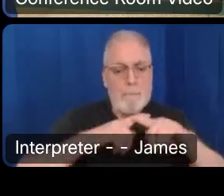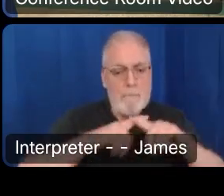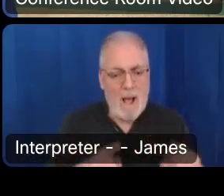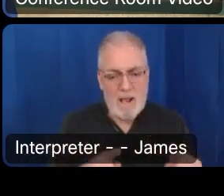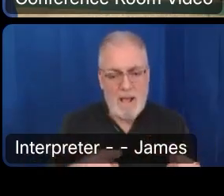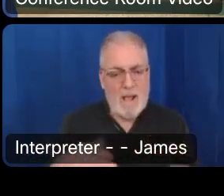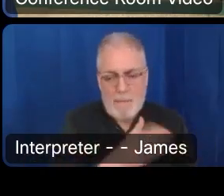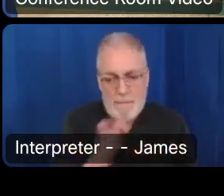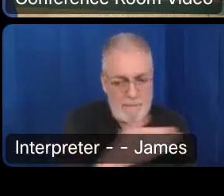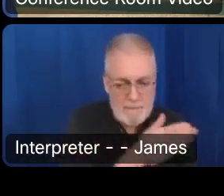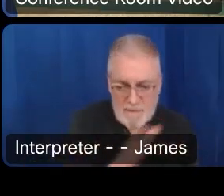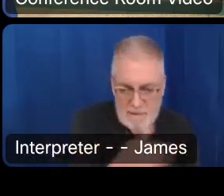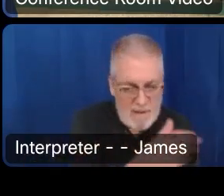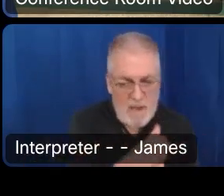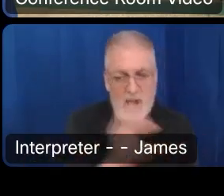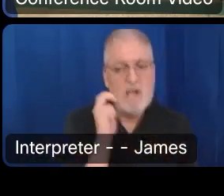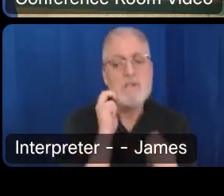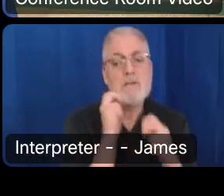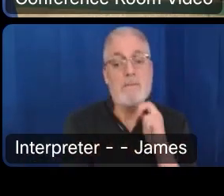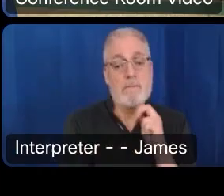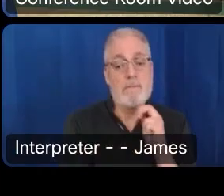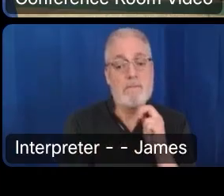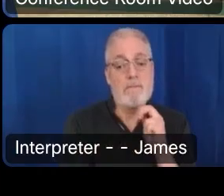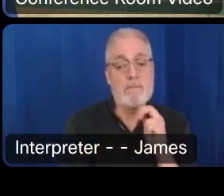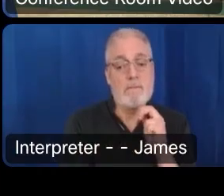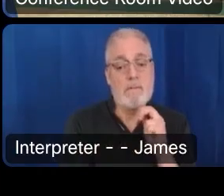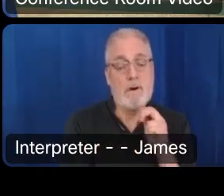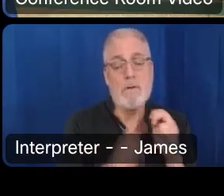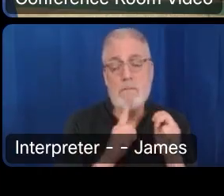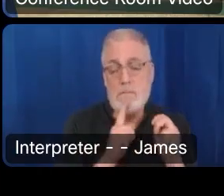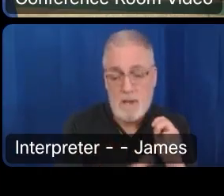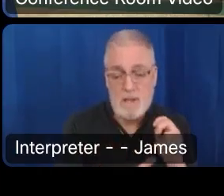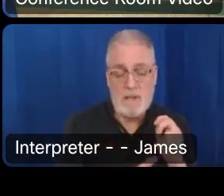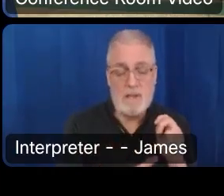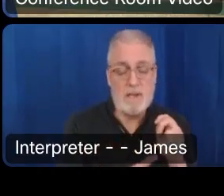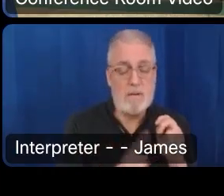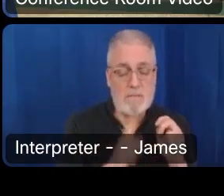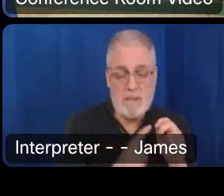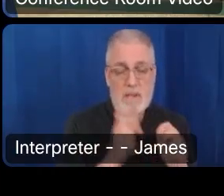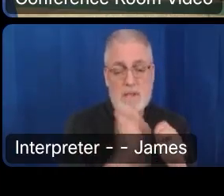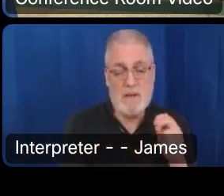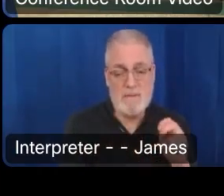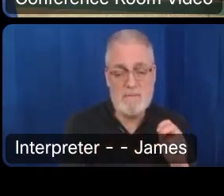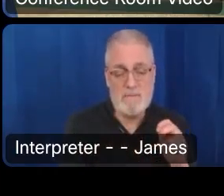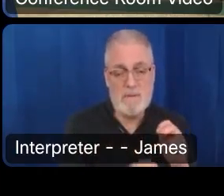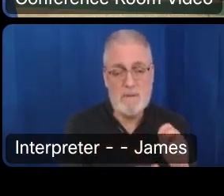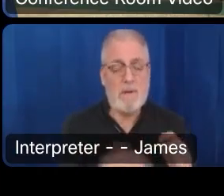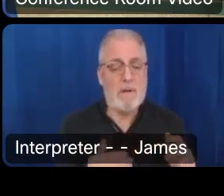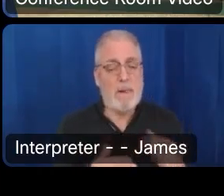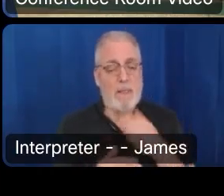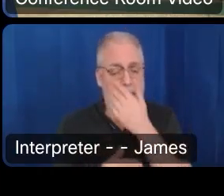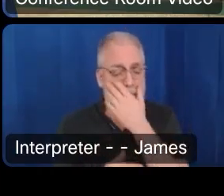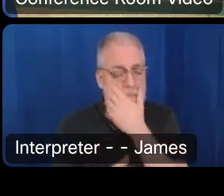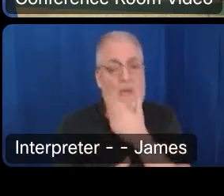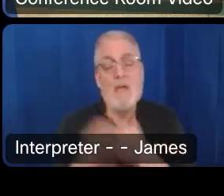that's kind of my 2 cents on that one. Yeah, healthcare is definitely tough to navigate. But generally health and wellness, I mean, it's